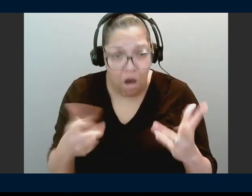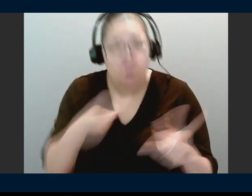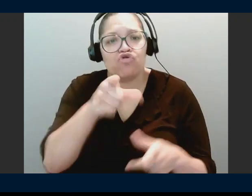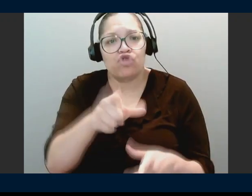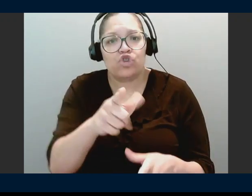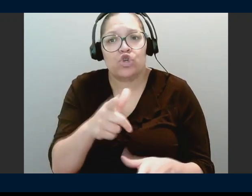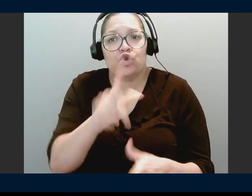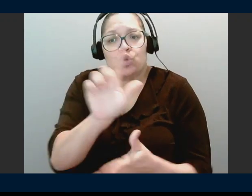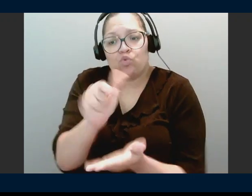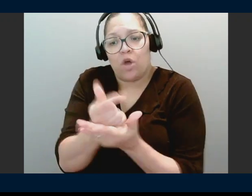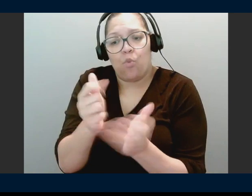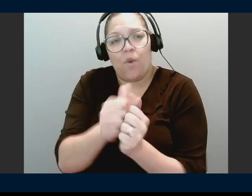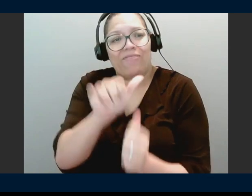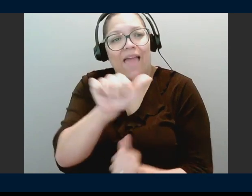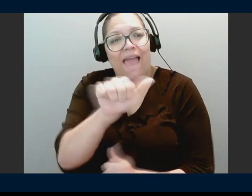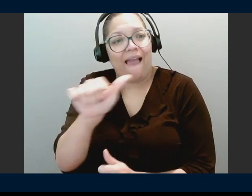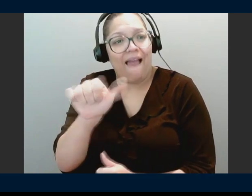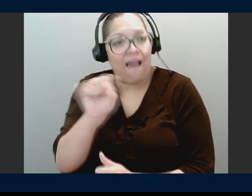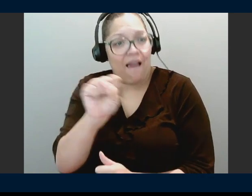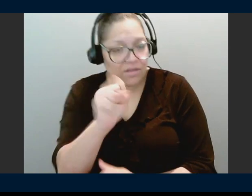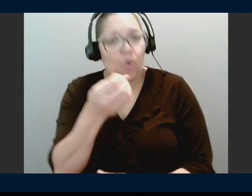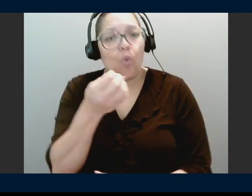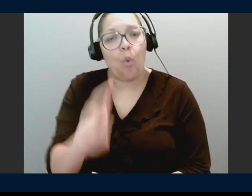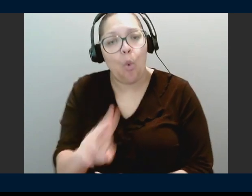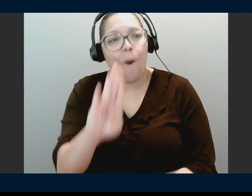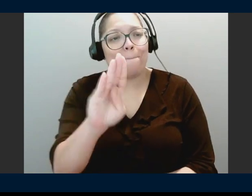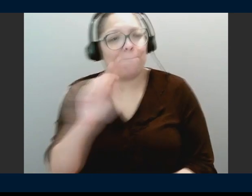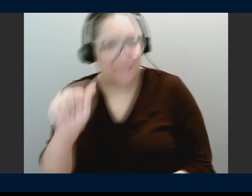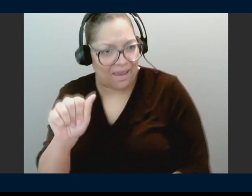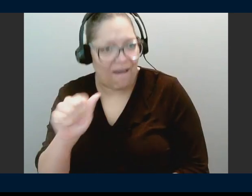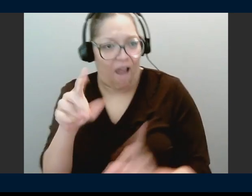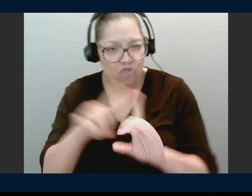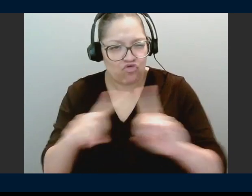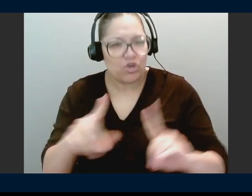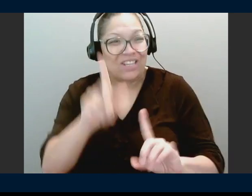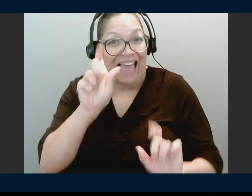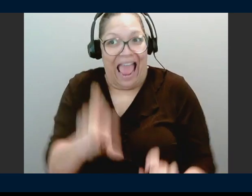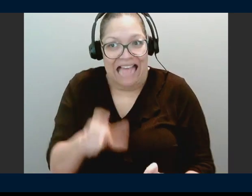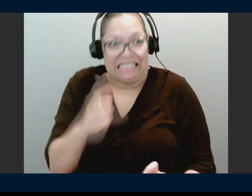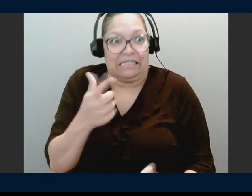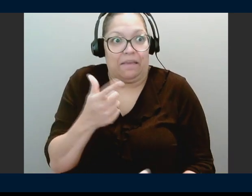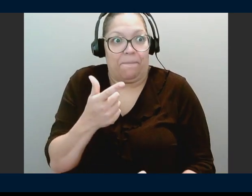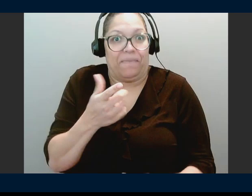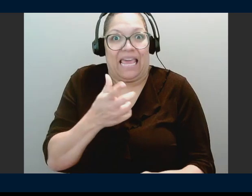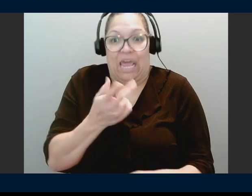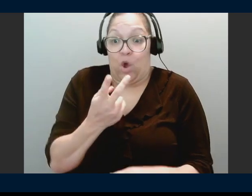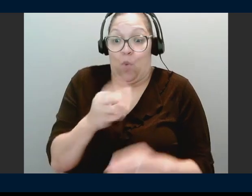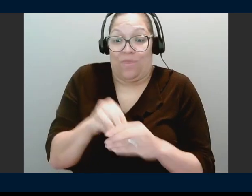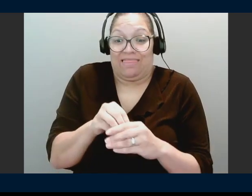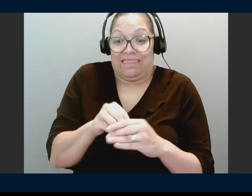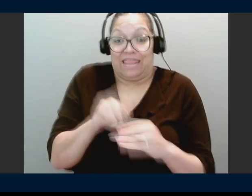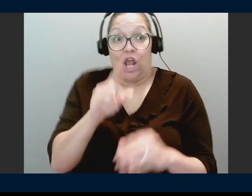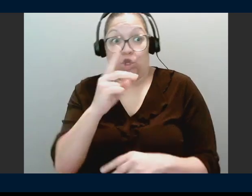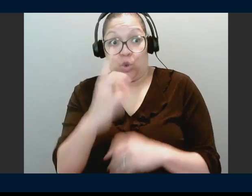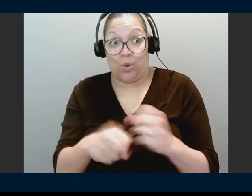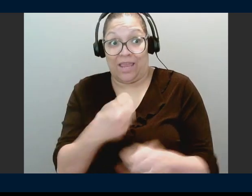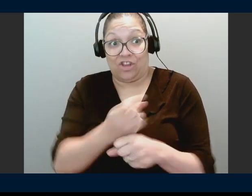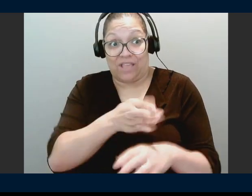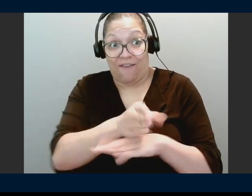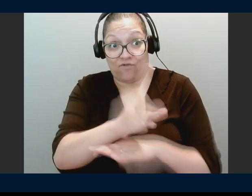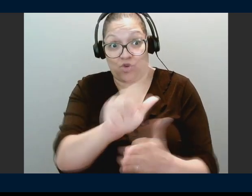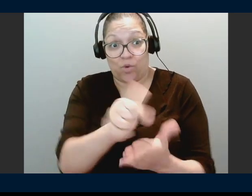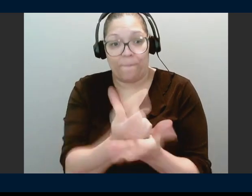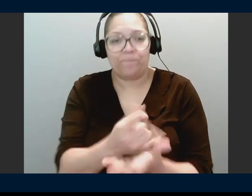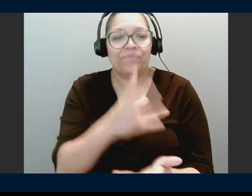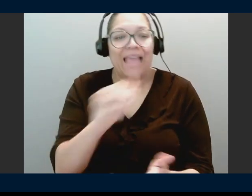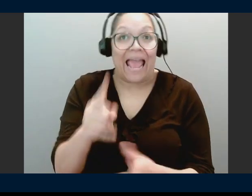with your associate's degree or your bachelor's degree, and it has to be within 2 years of you graduating. Now, there are other opportunities listed here, but in the essence of time,